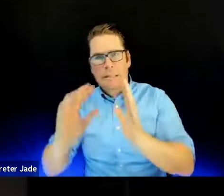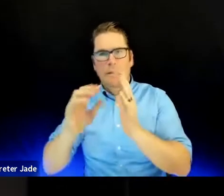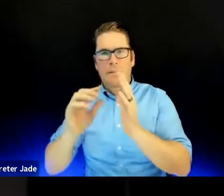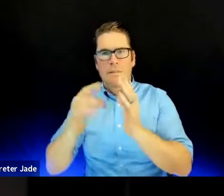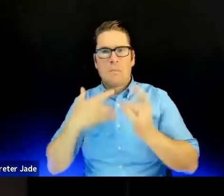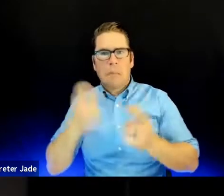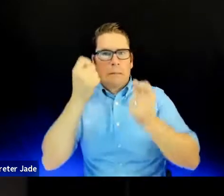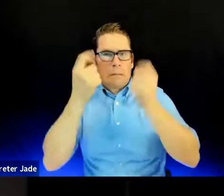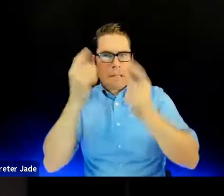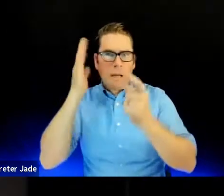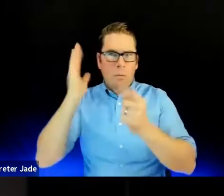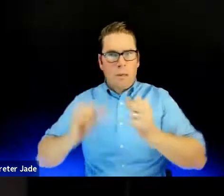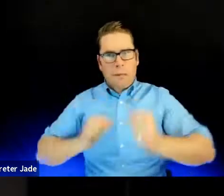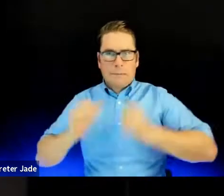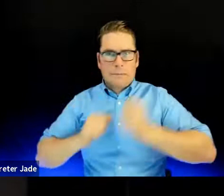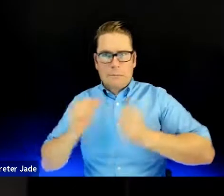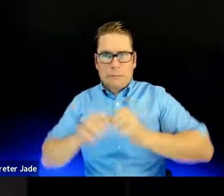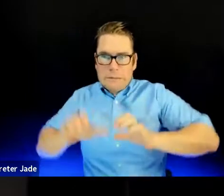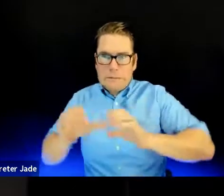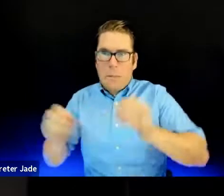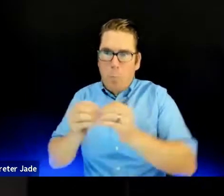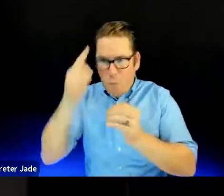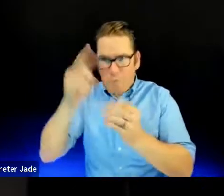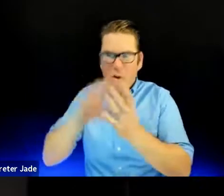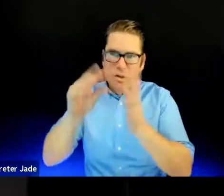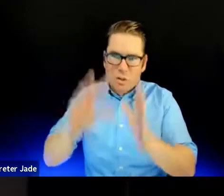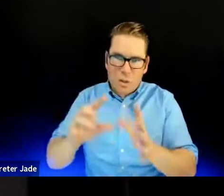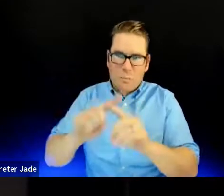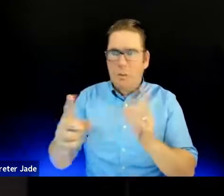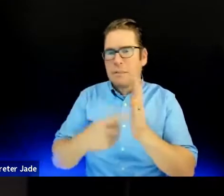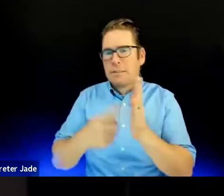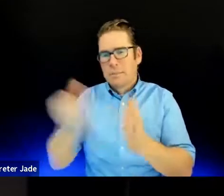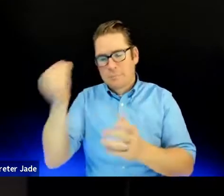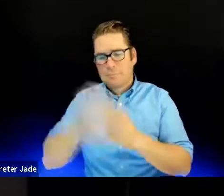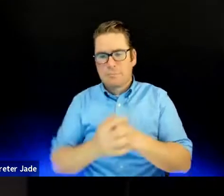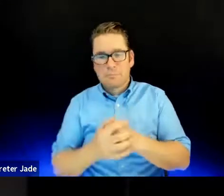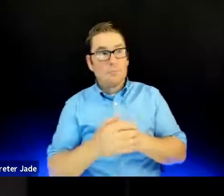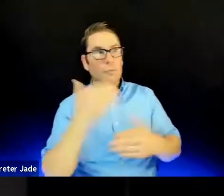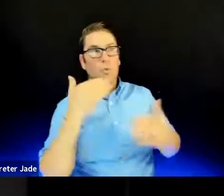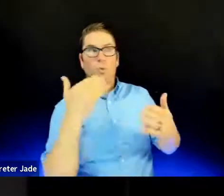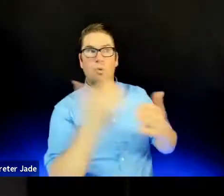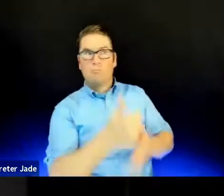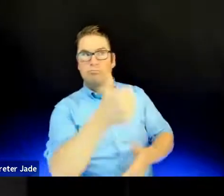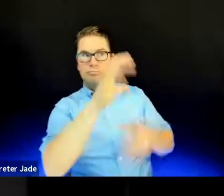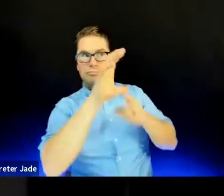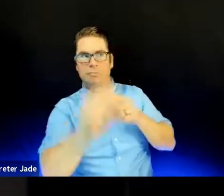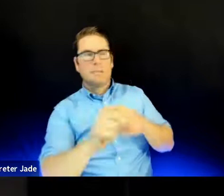for students. So that's good. Awesome. Any last advice for incoming freshmen of all majors